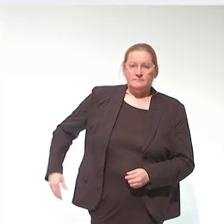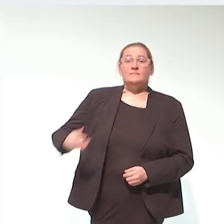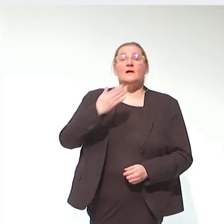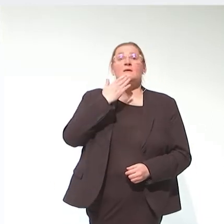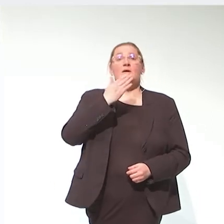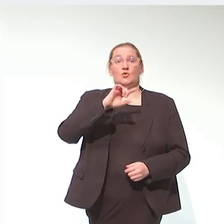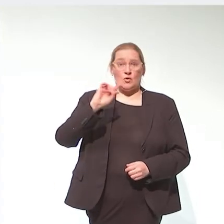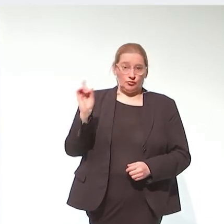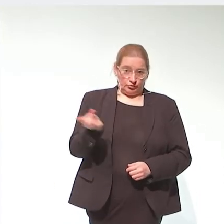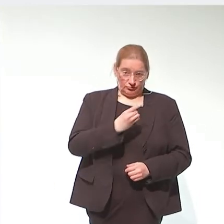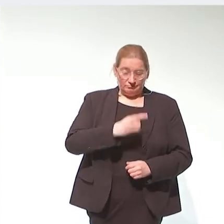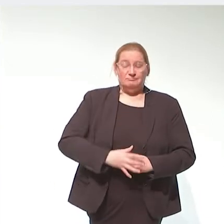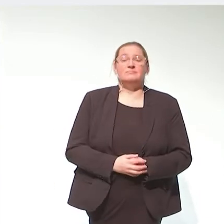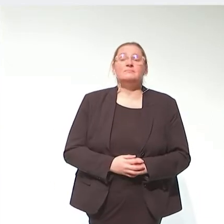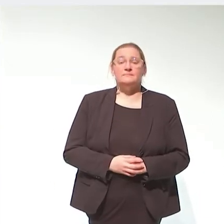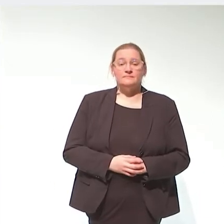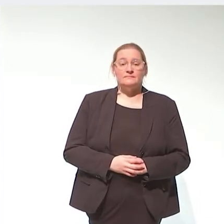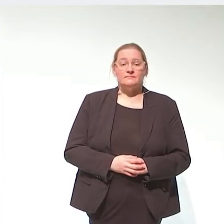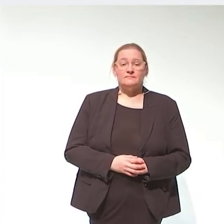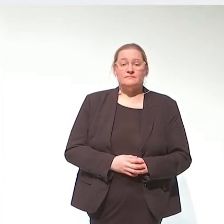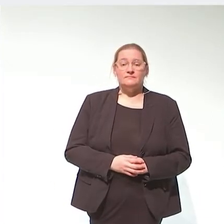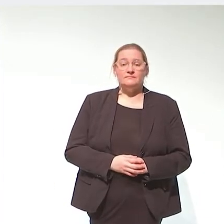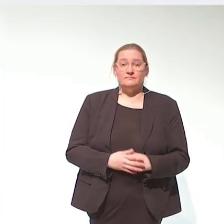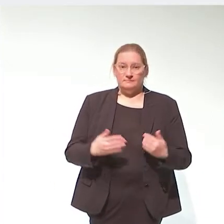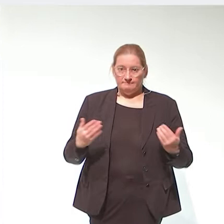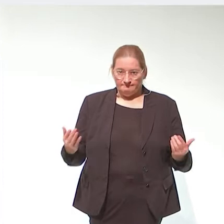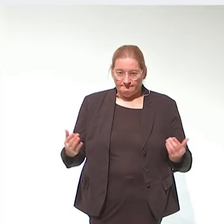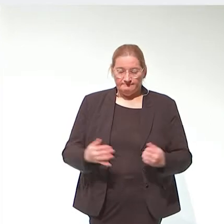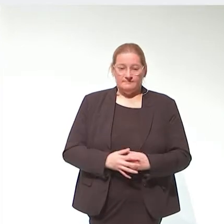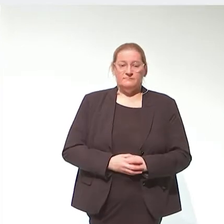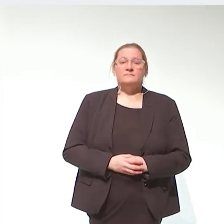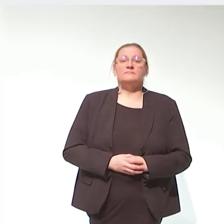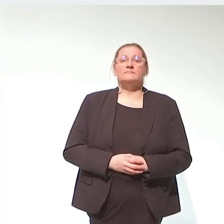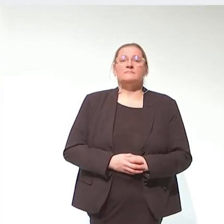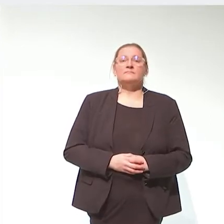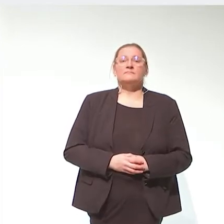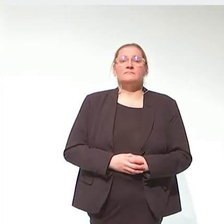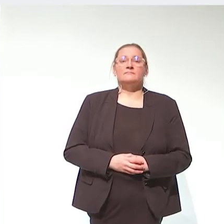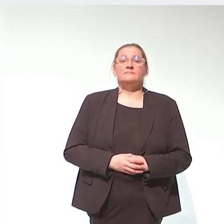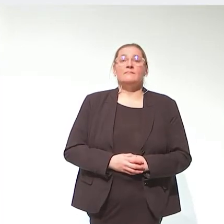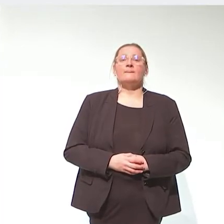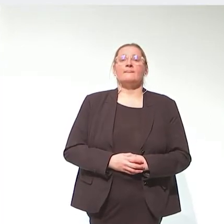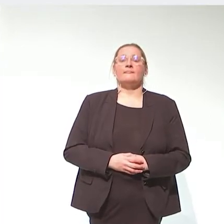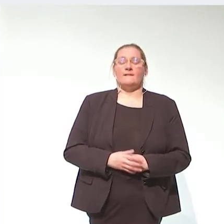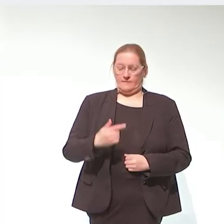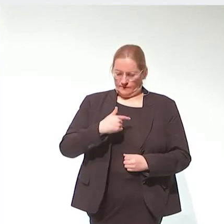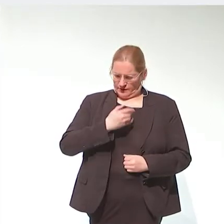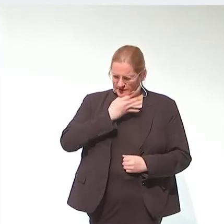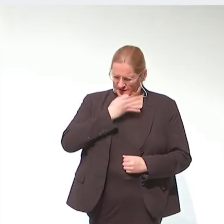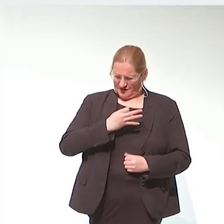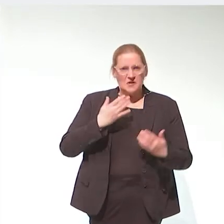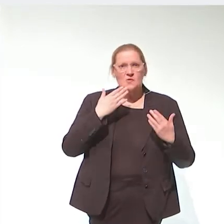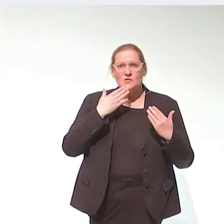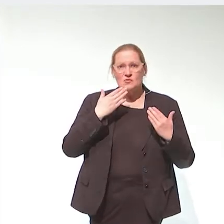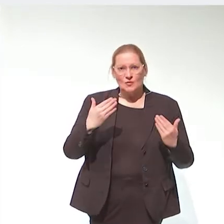Let me just leave all this technical stuff. So good morning to all, and I would like really to welcome you